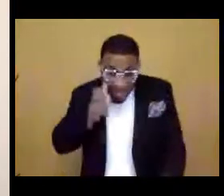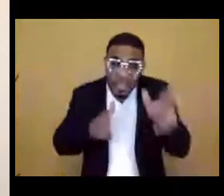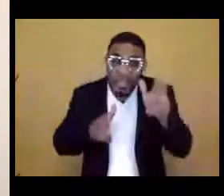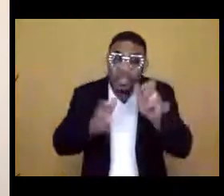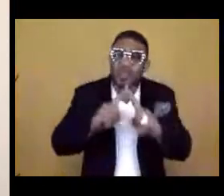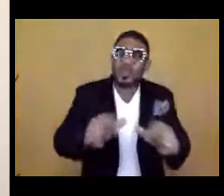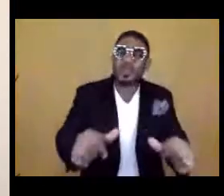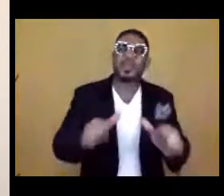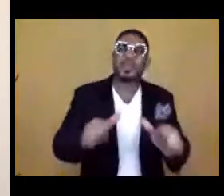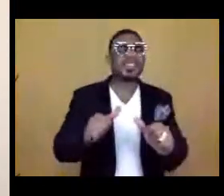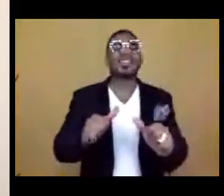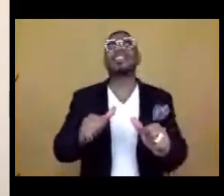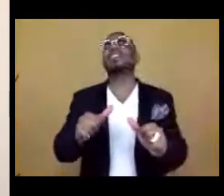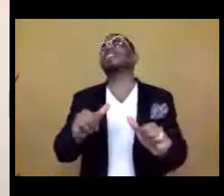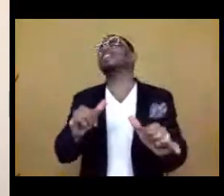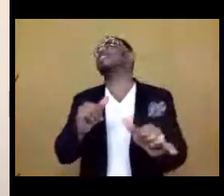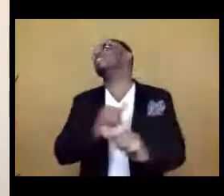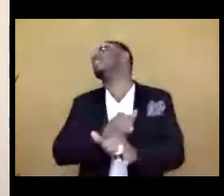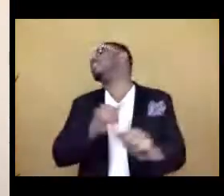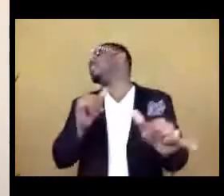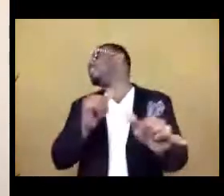me